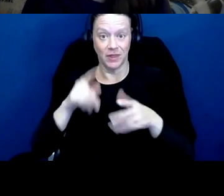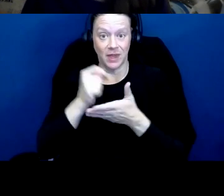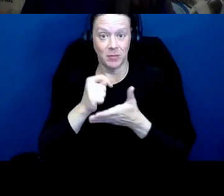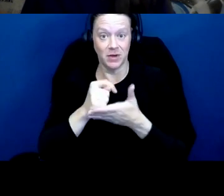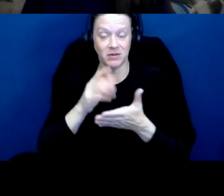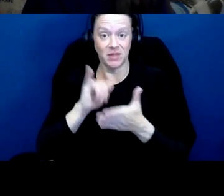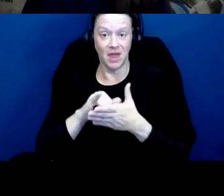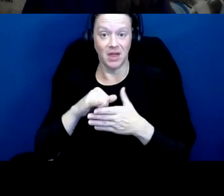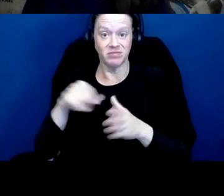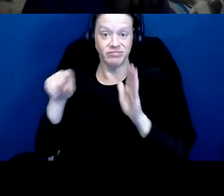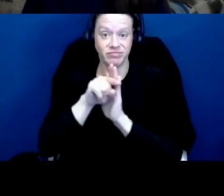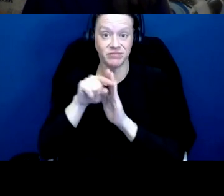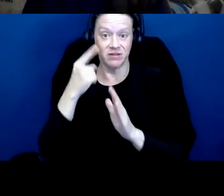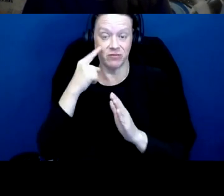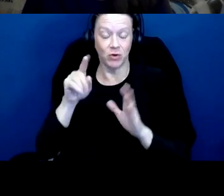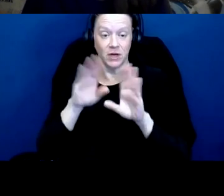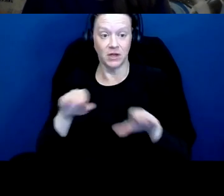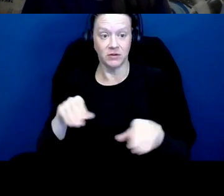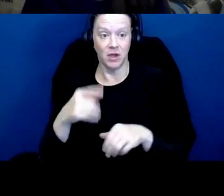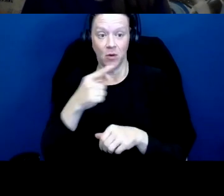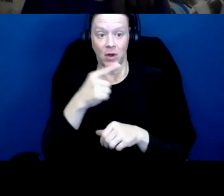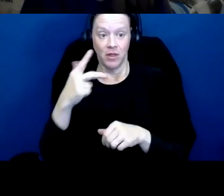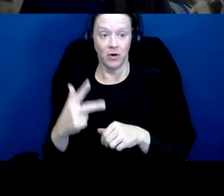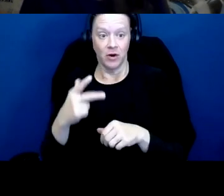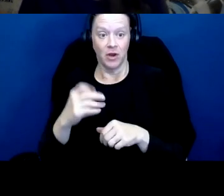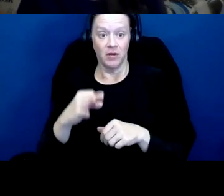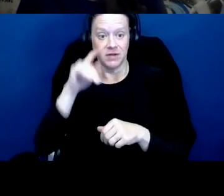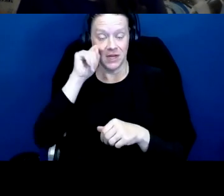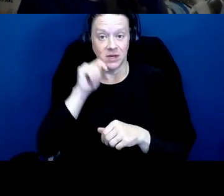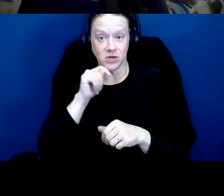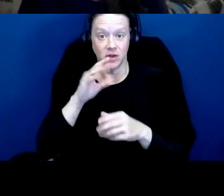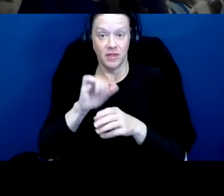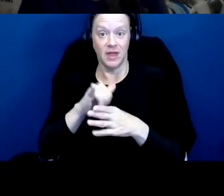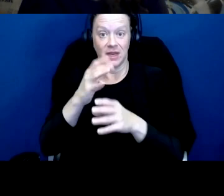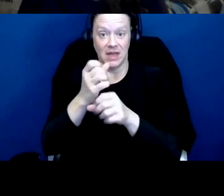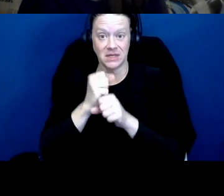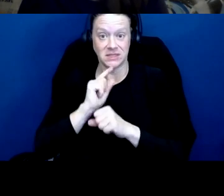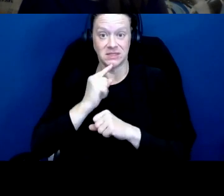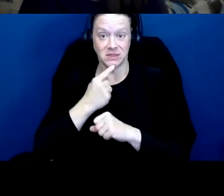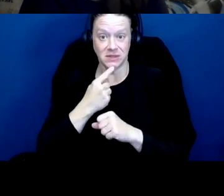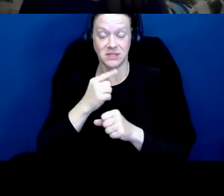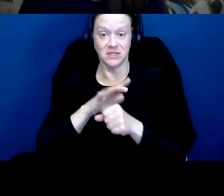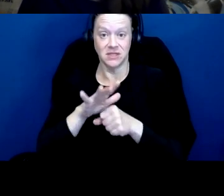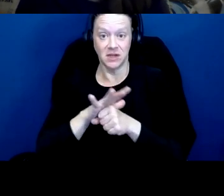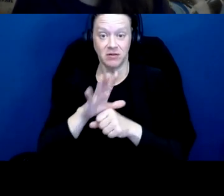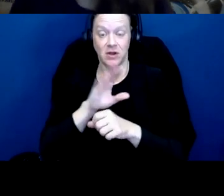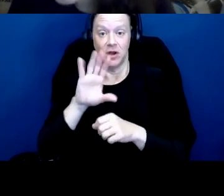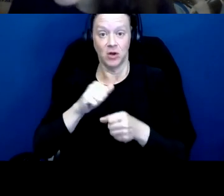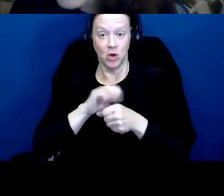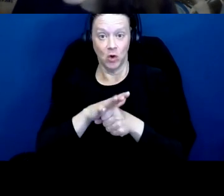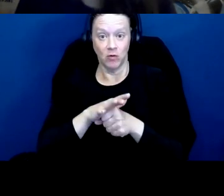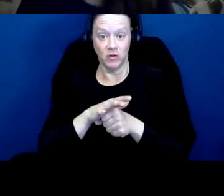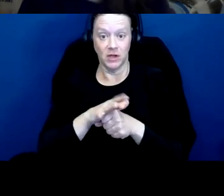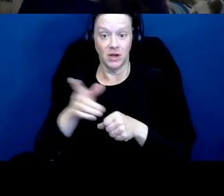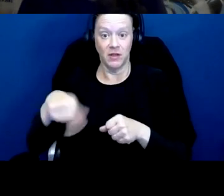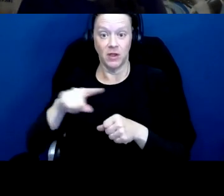Also, 1/3 of teenagers who get COVID that's serious enough to get hospitalized are so